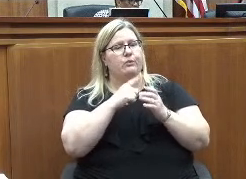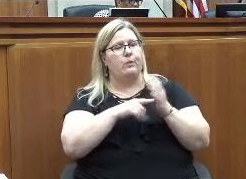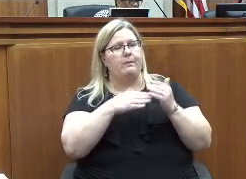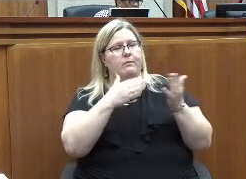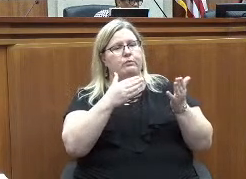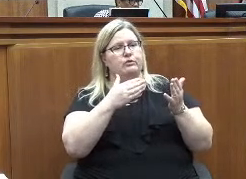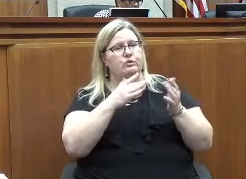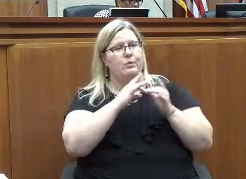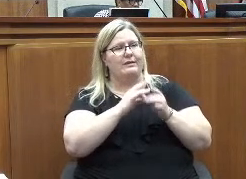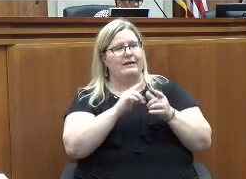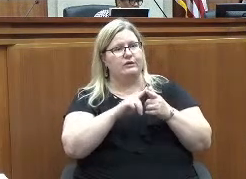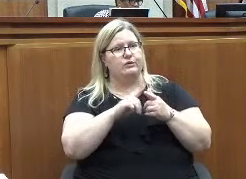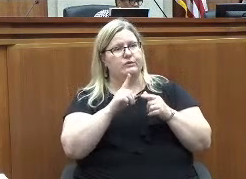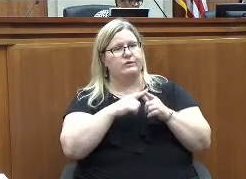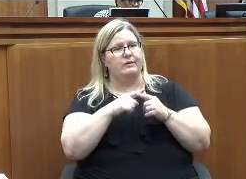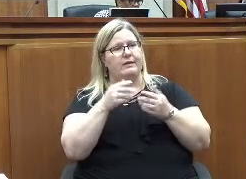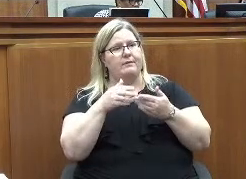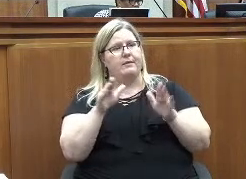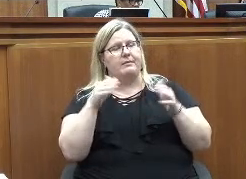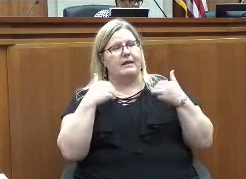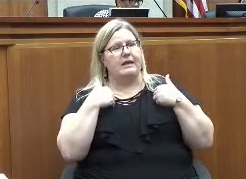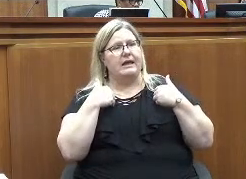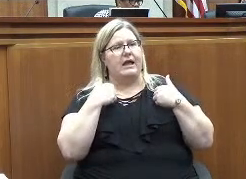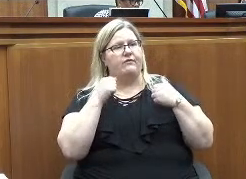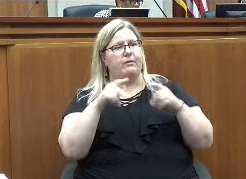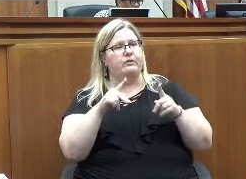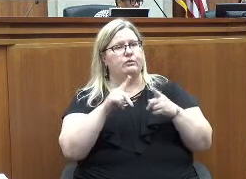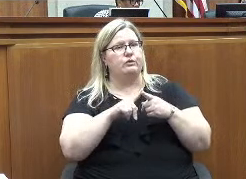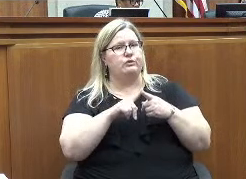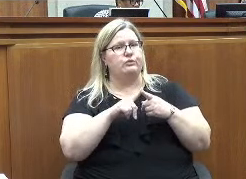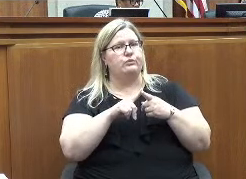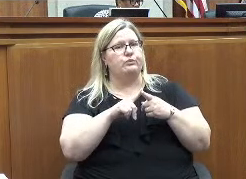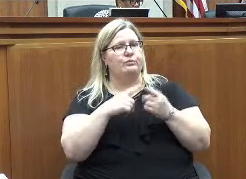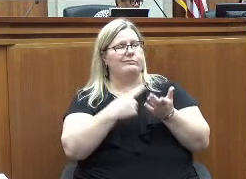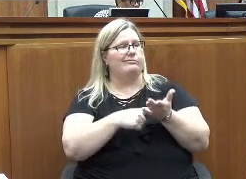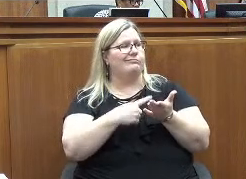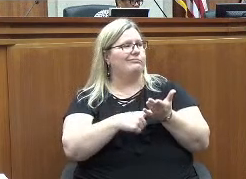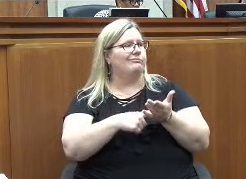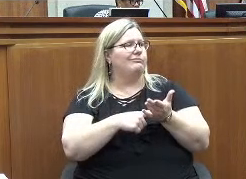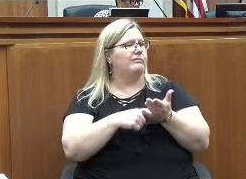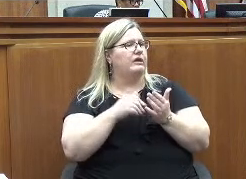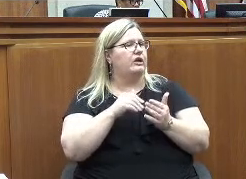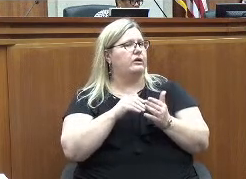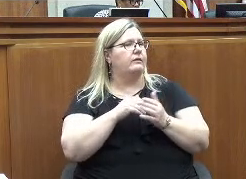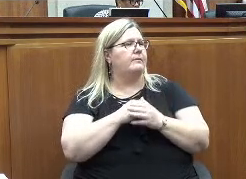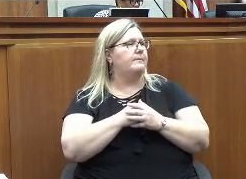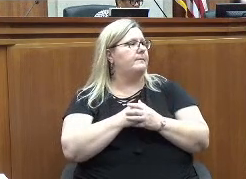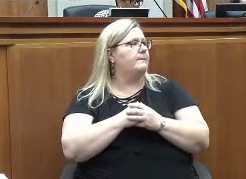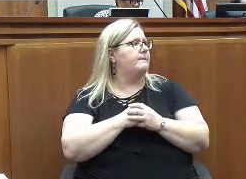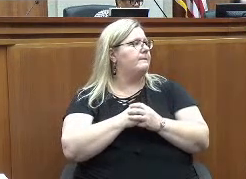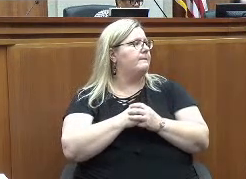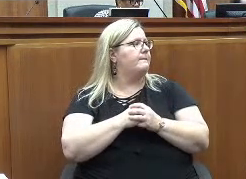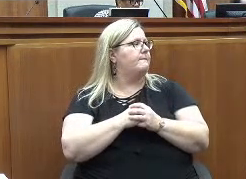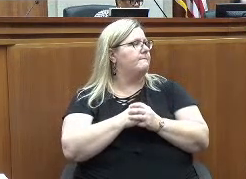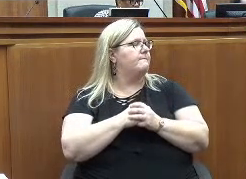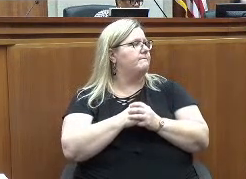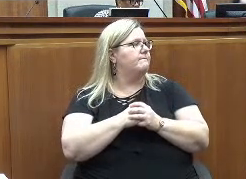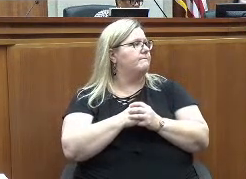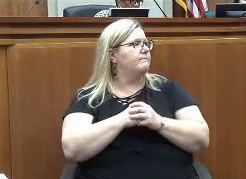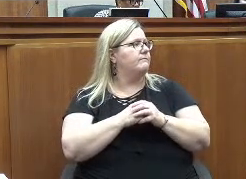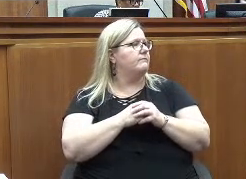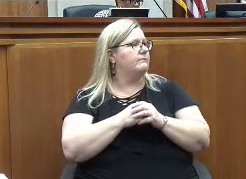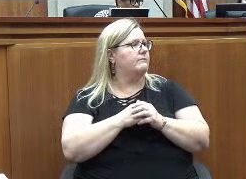so that the public has adequate opportunity to address it.